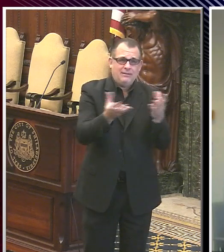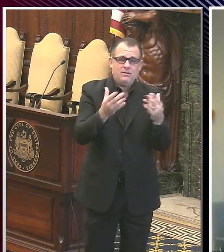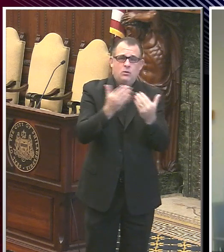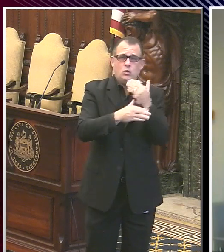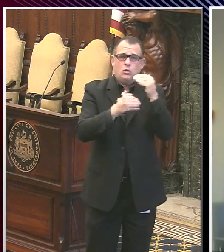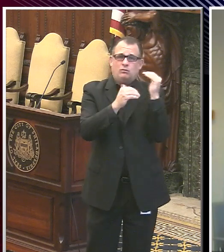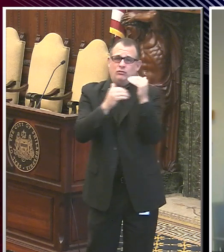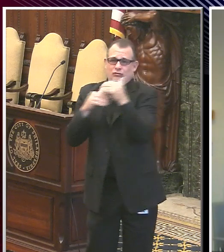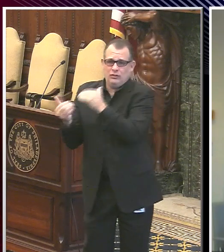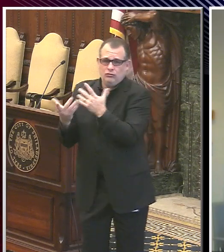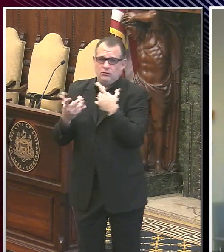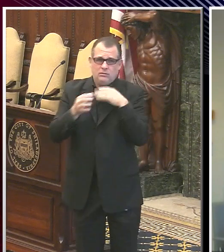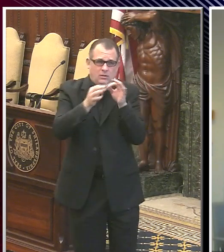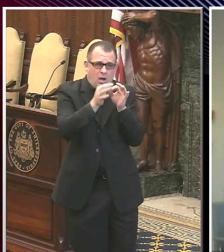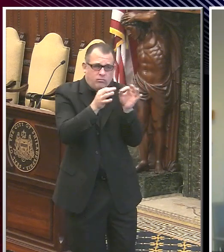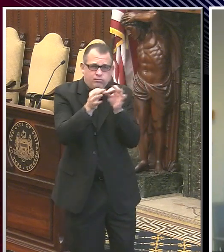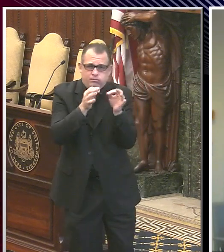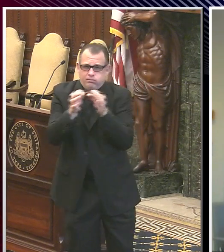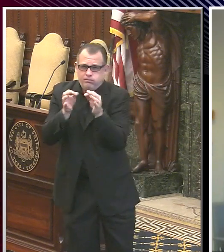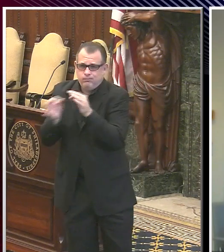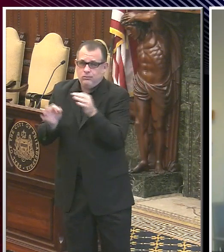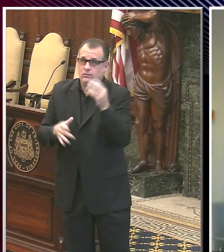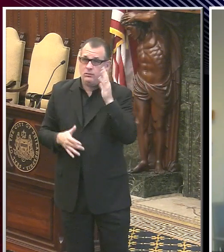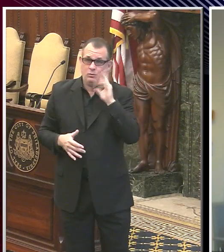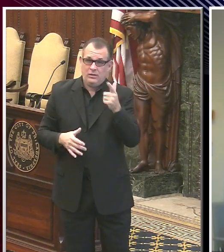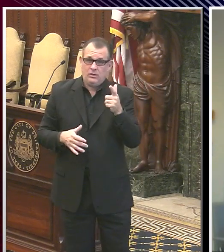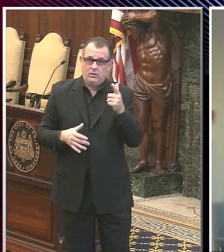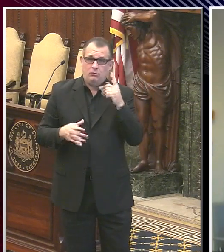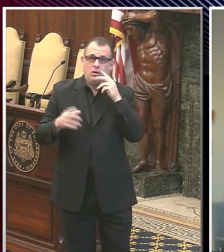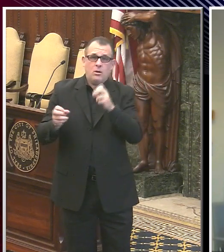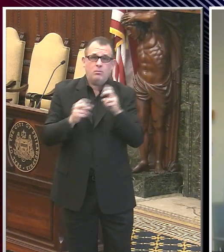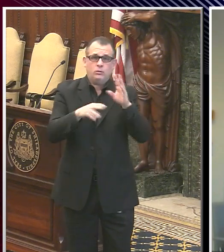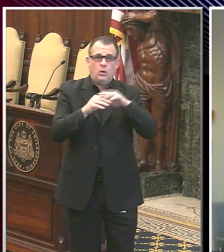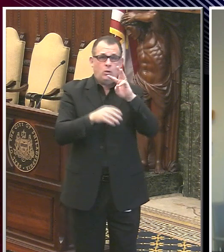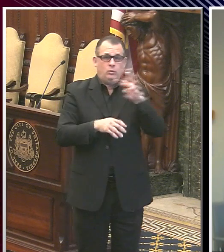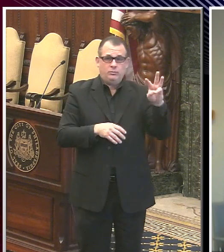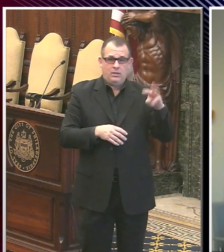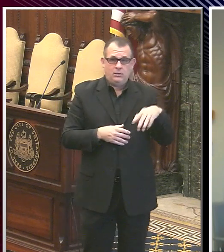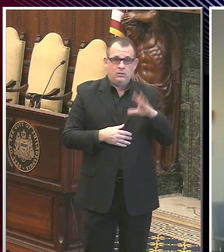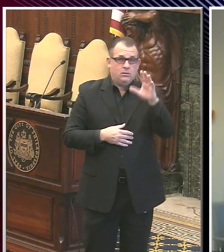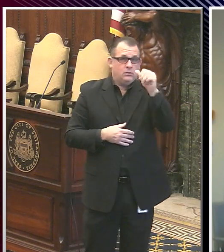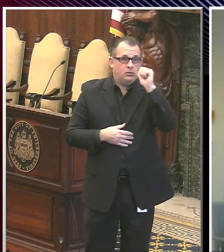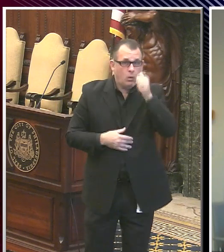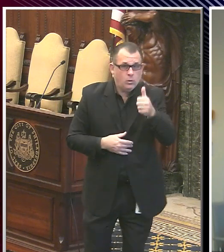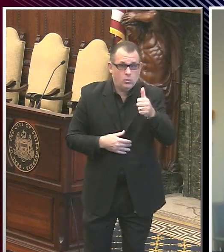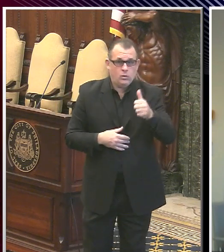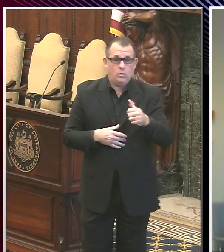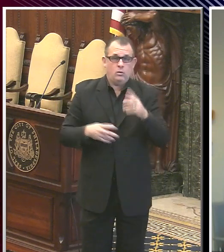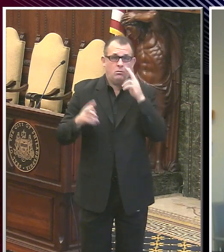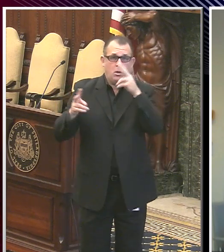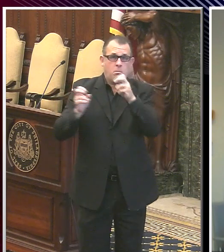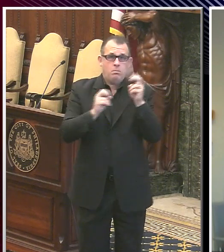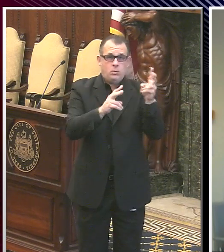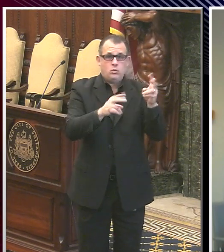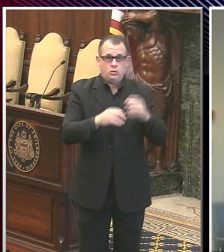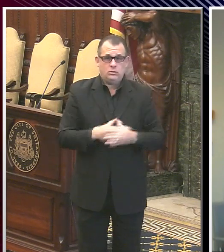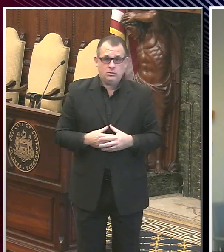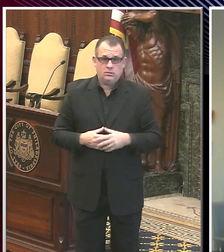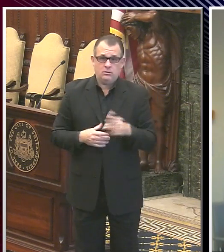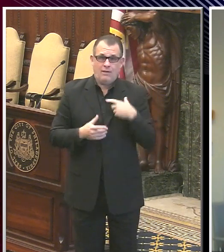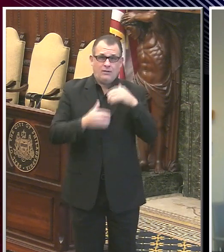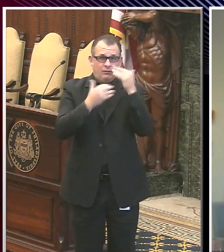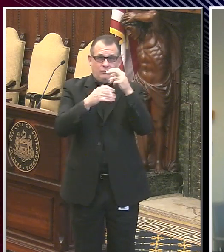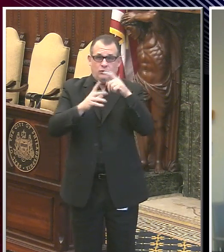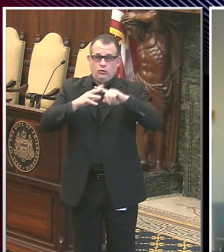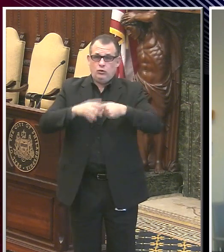on all these different restrictions and settings, which will be posted on our website tomorrow. Those restrictions are going to be in place from